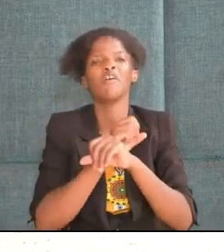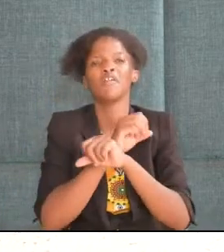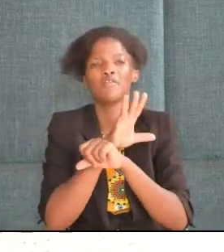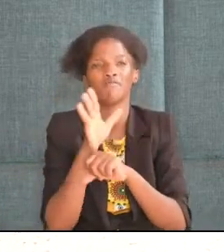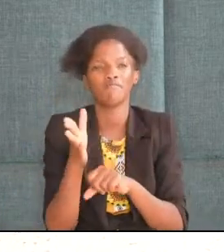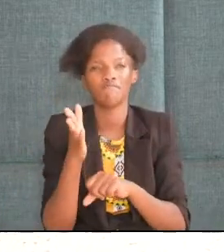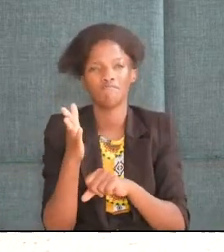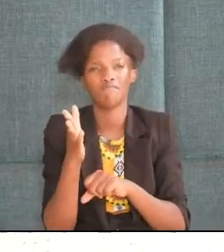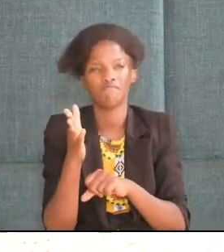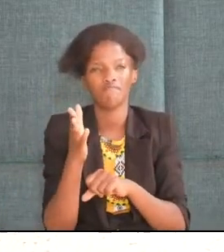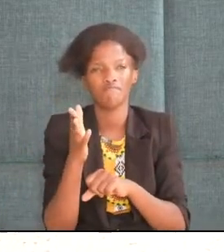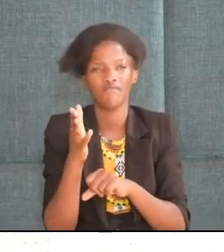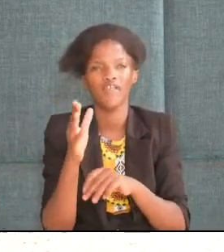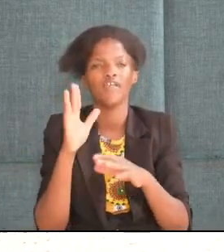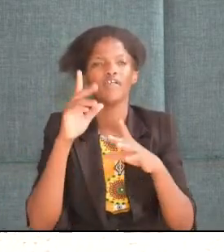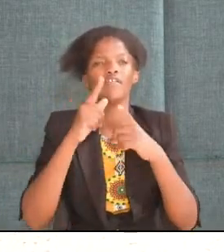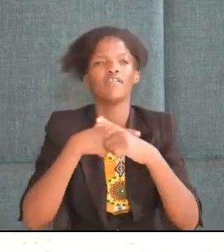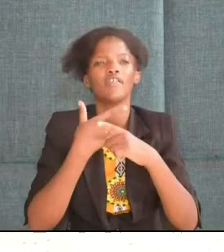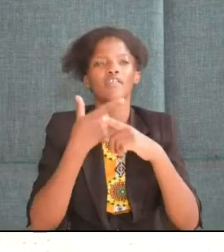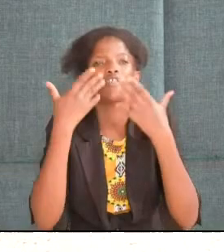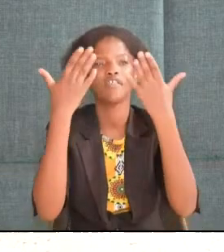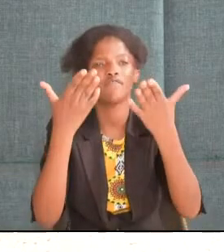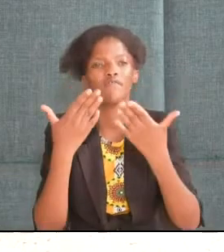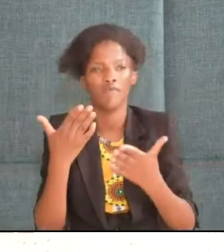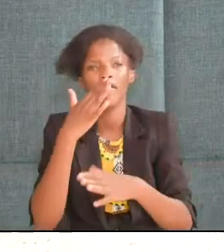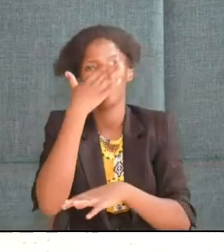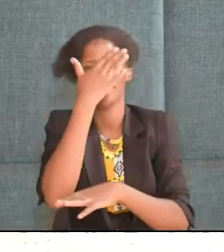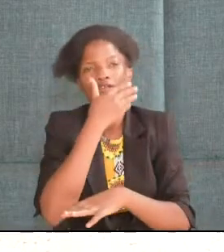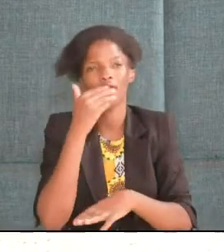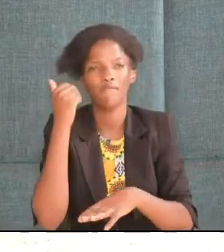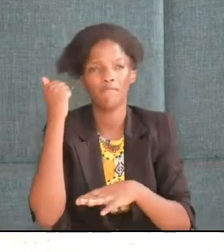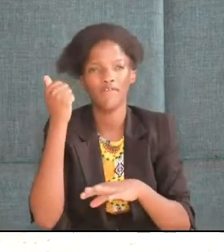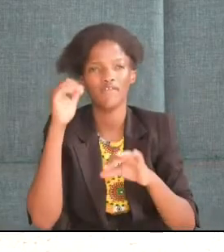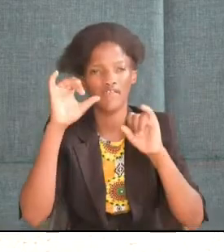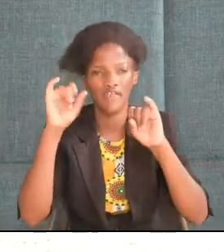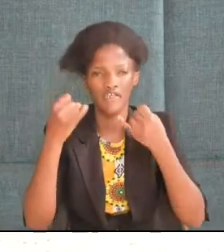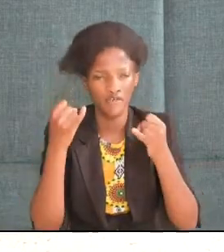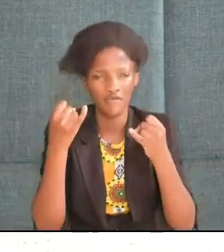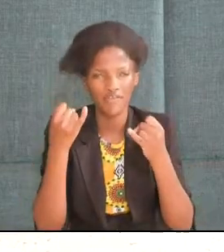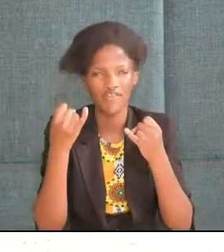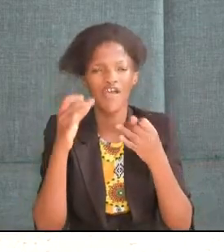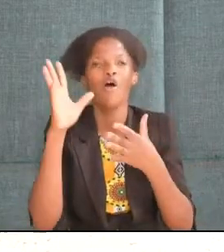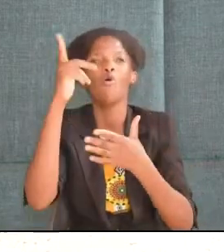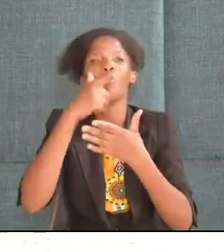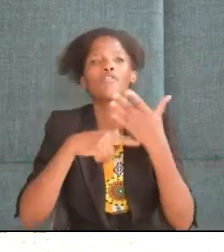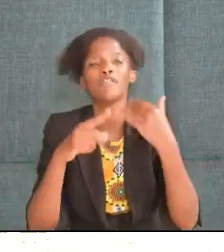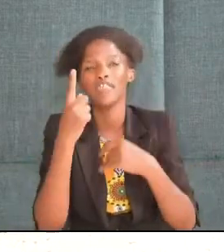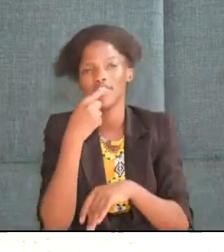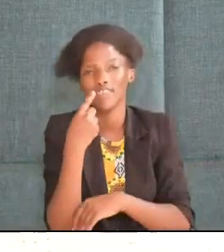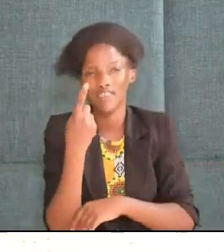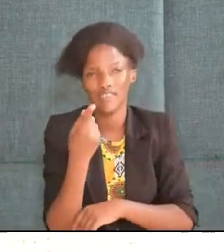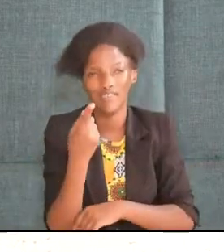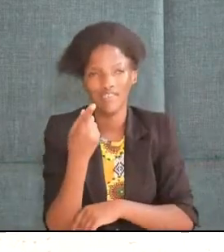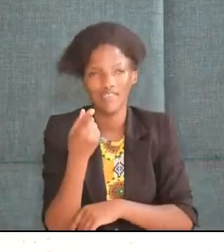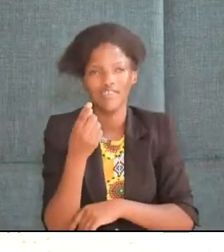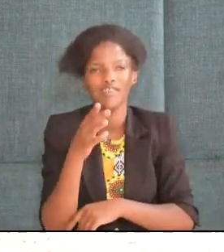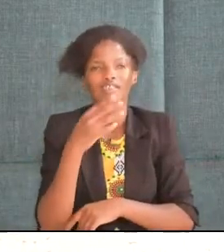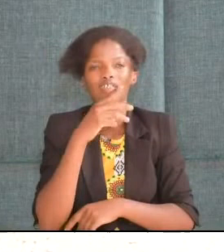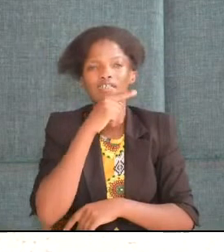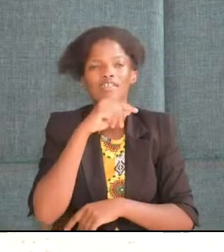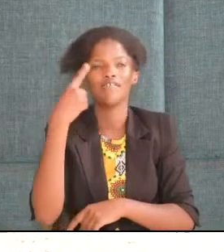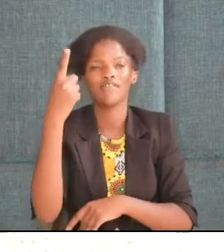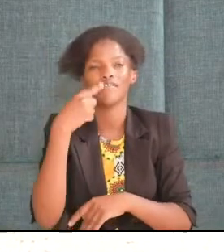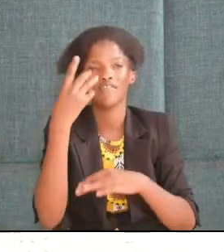pandemic. Then he gave me the best news ever. What did he say? He said that